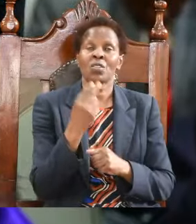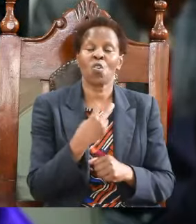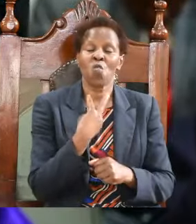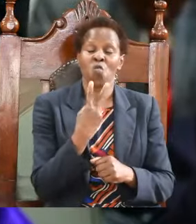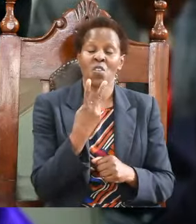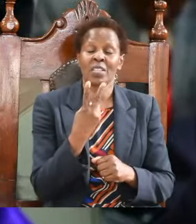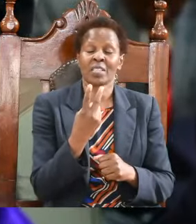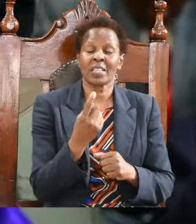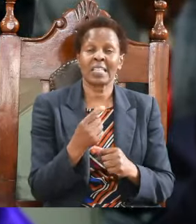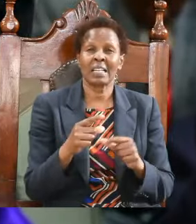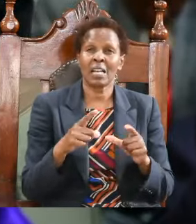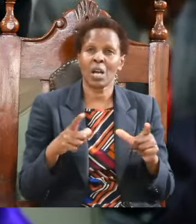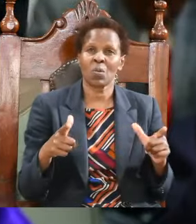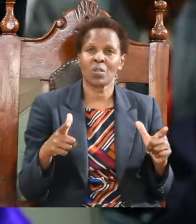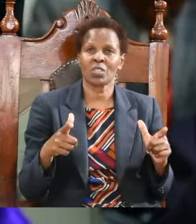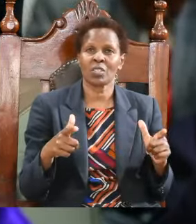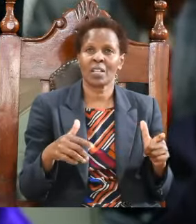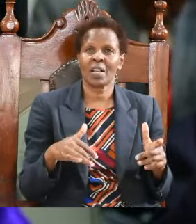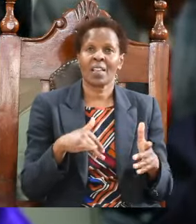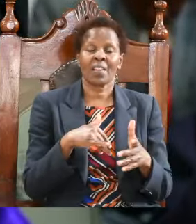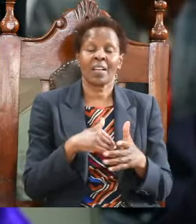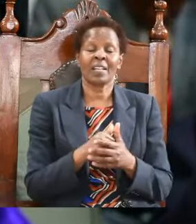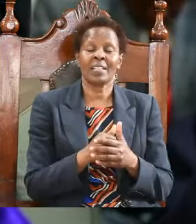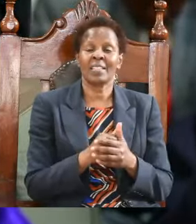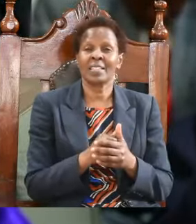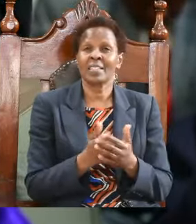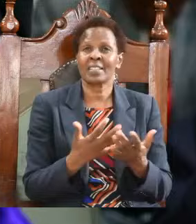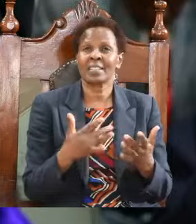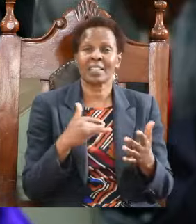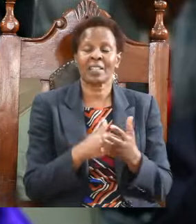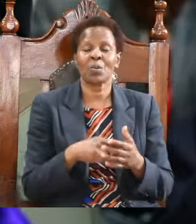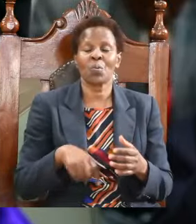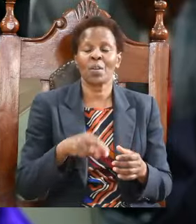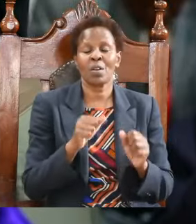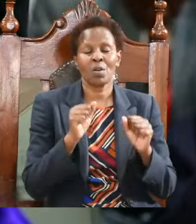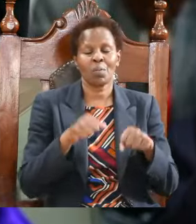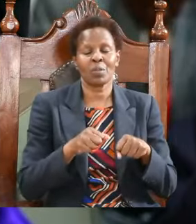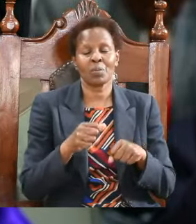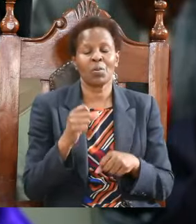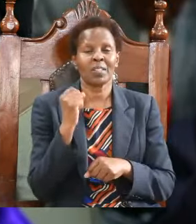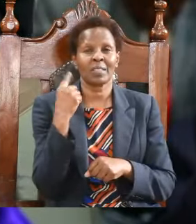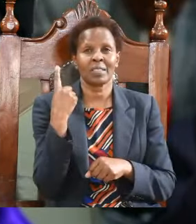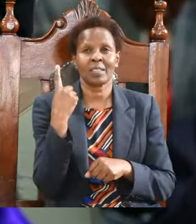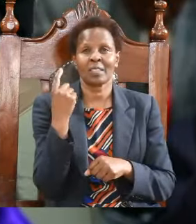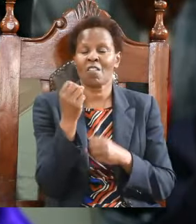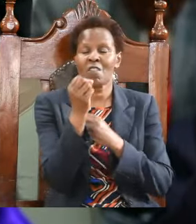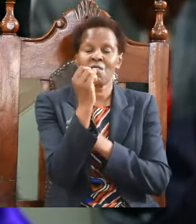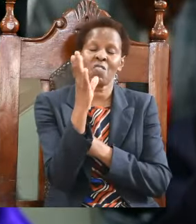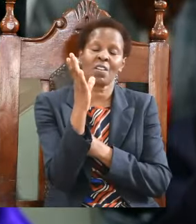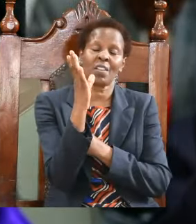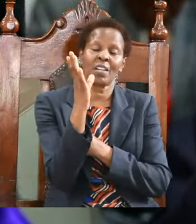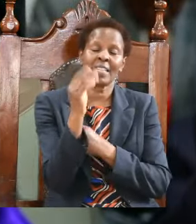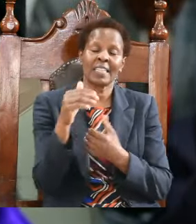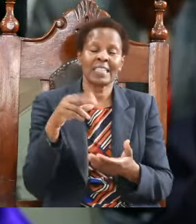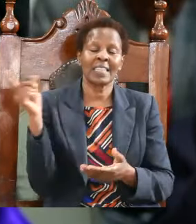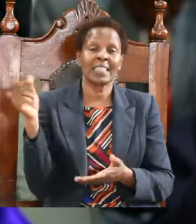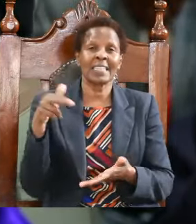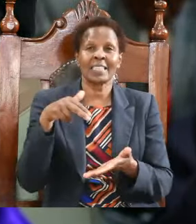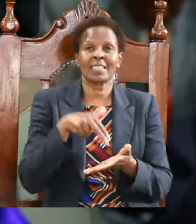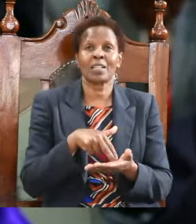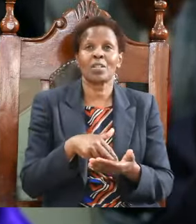the language, and the insights that we can understand. Dear Father, as I stand before